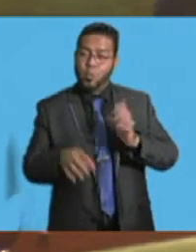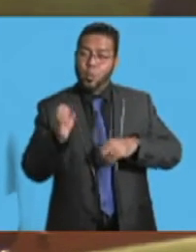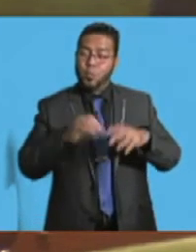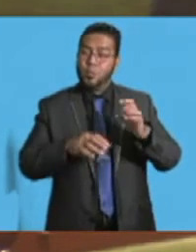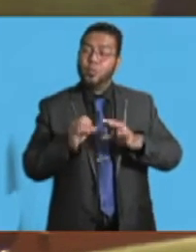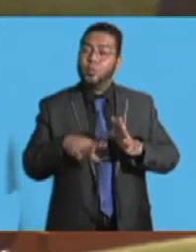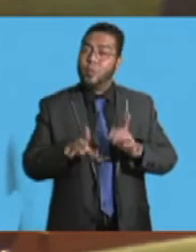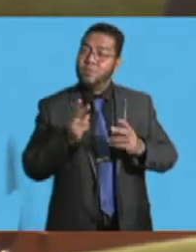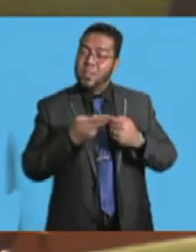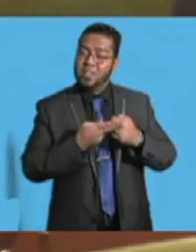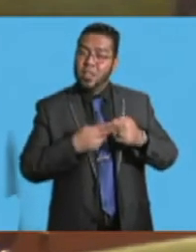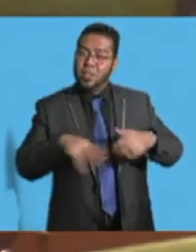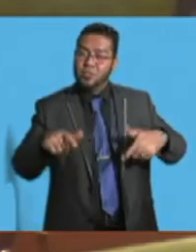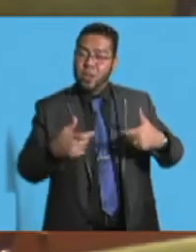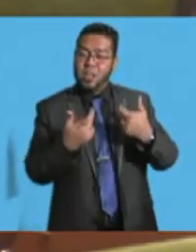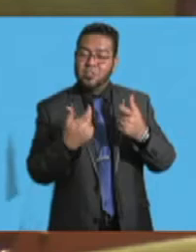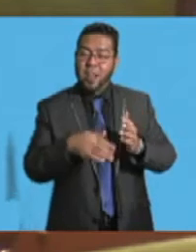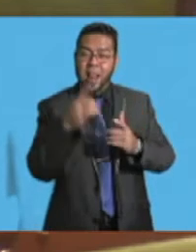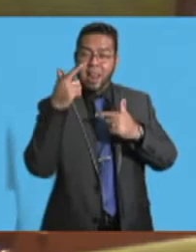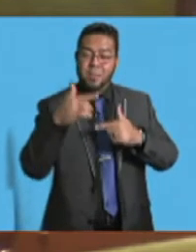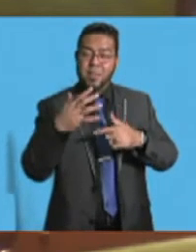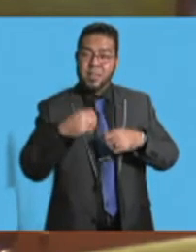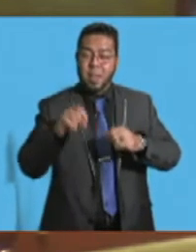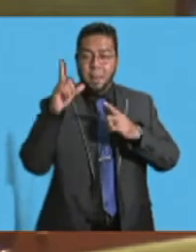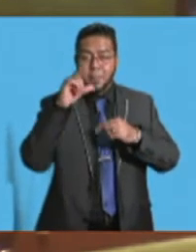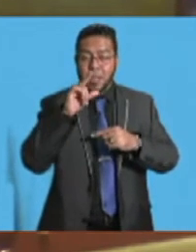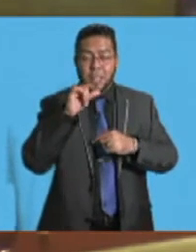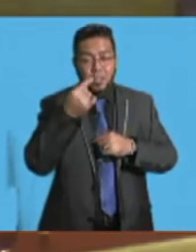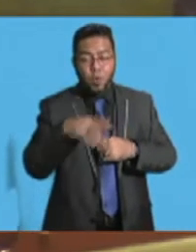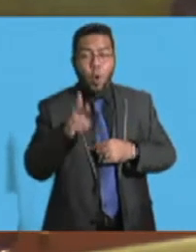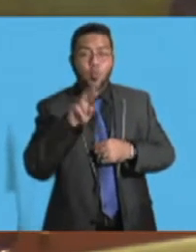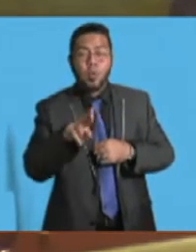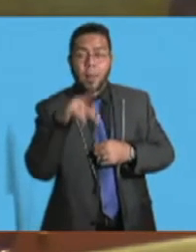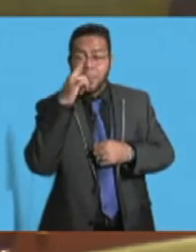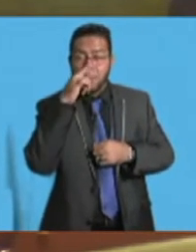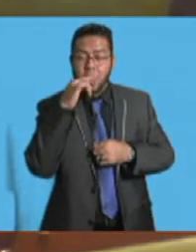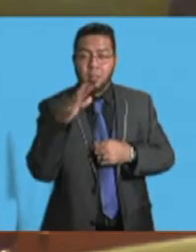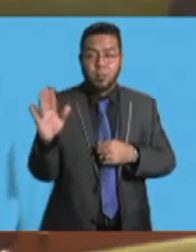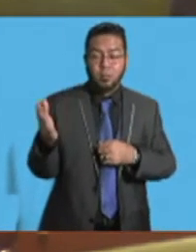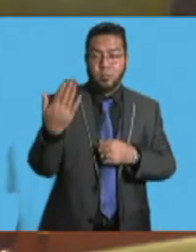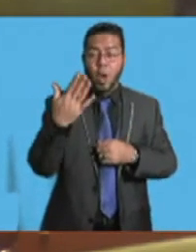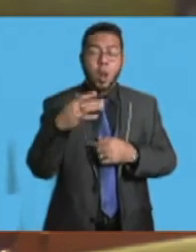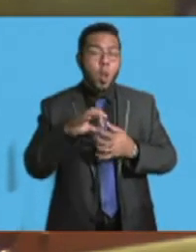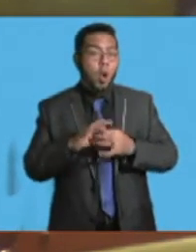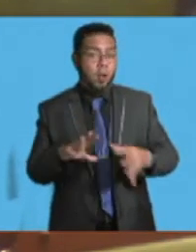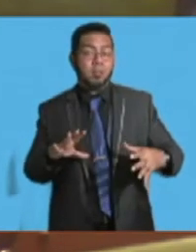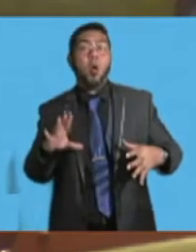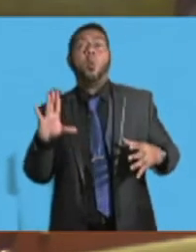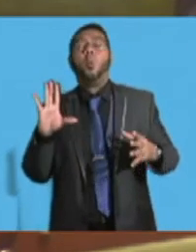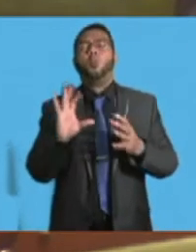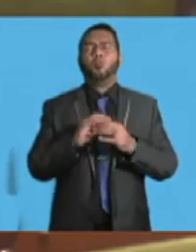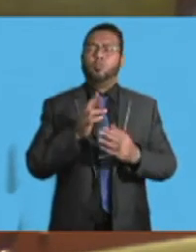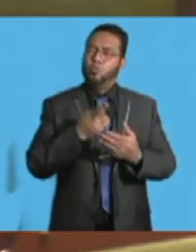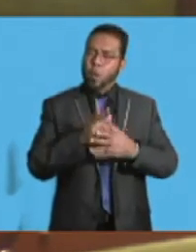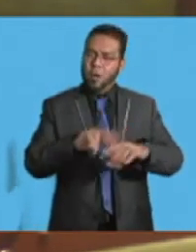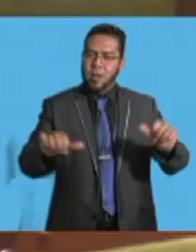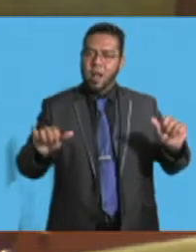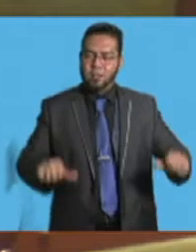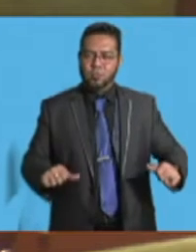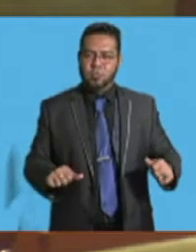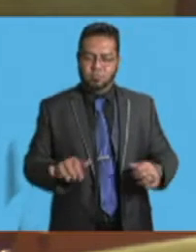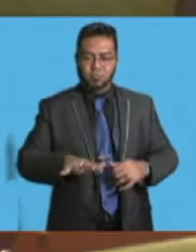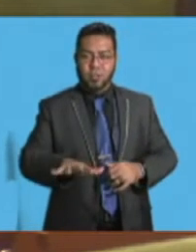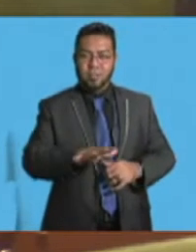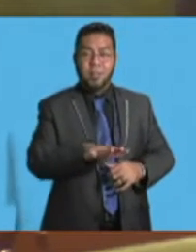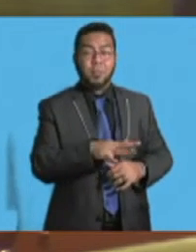those challenges that currently limit the abilities of our rural people to unlock their true economic potential in the agriculture sector.